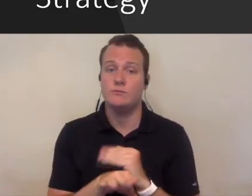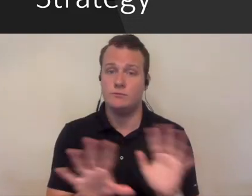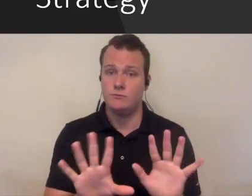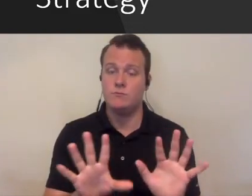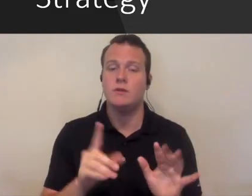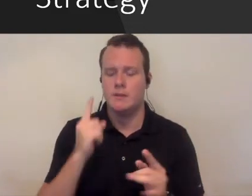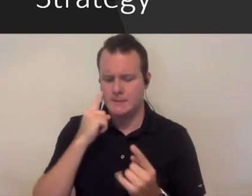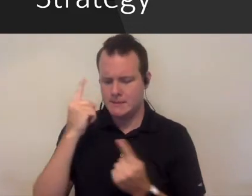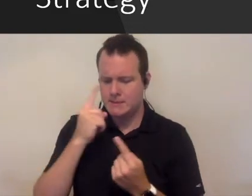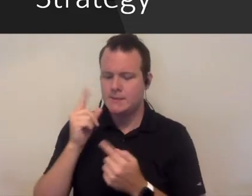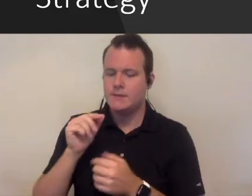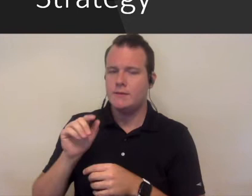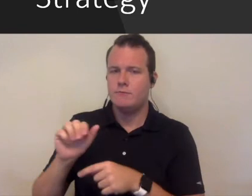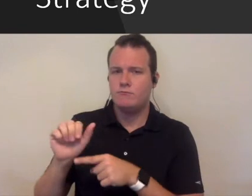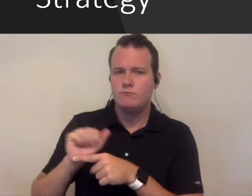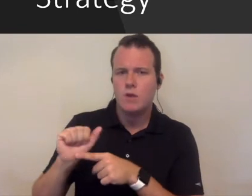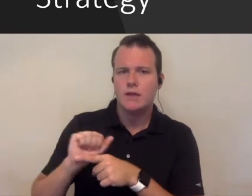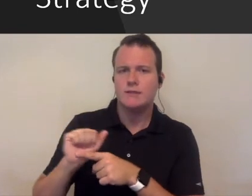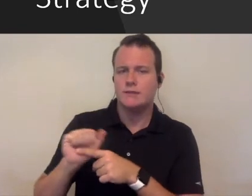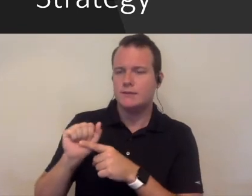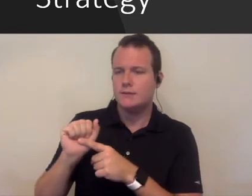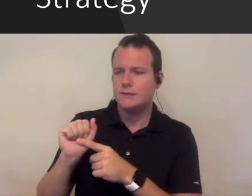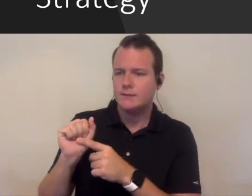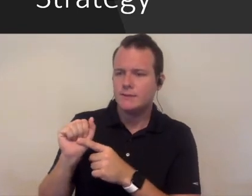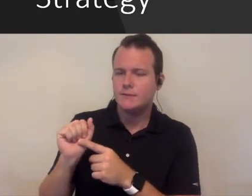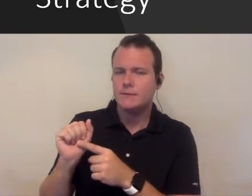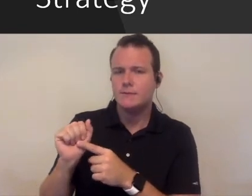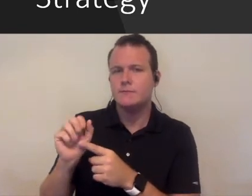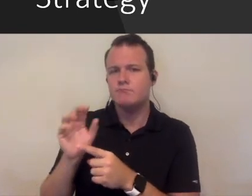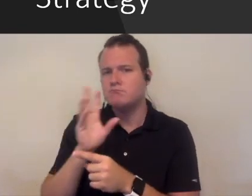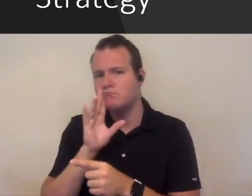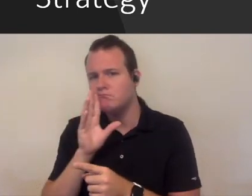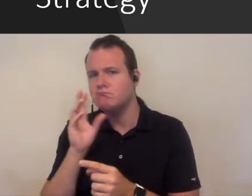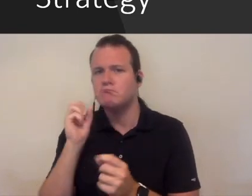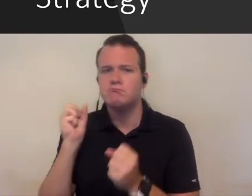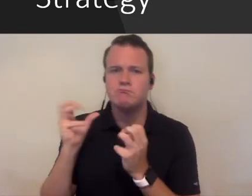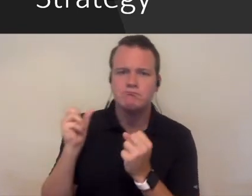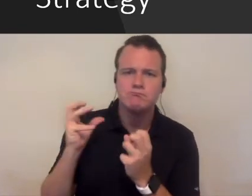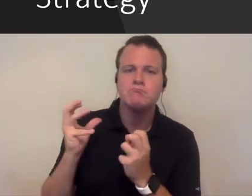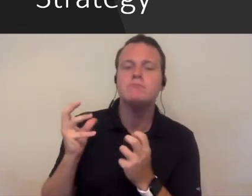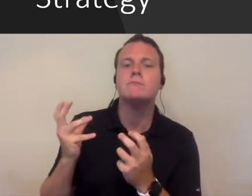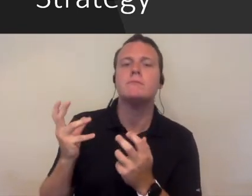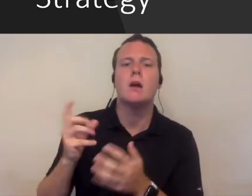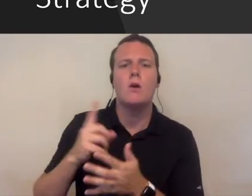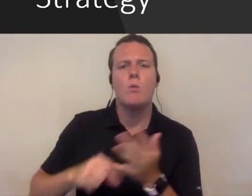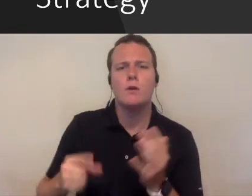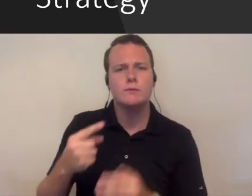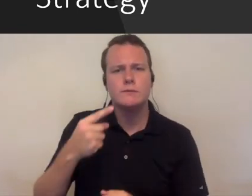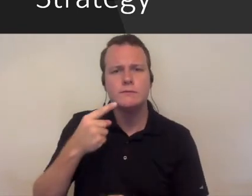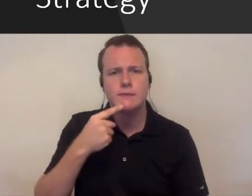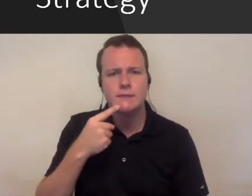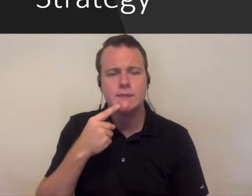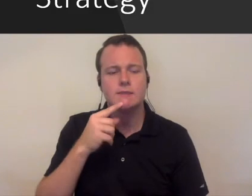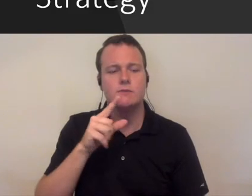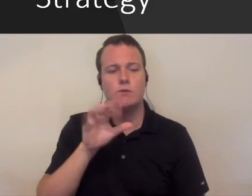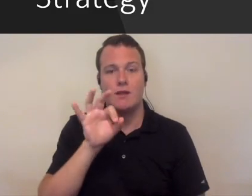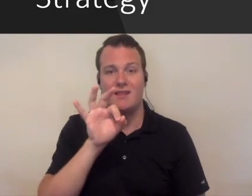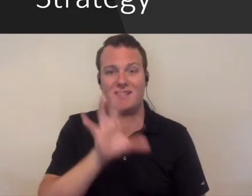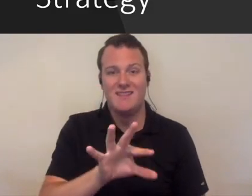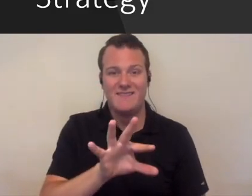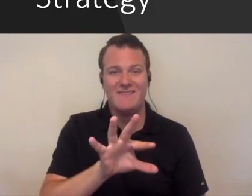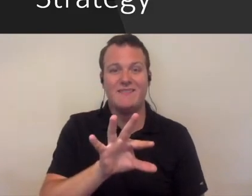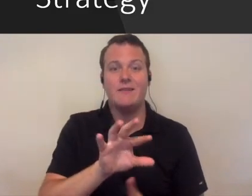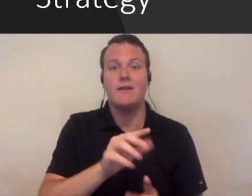that elevator speech. What is it? What is it that you're going to say? What is it that you're going to leave behind? That's all part of